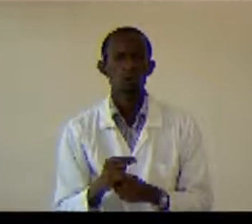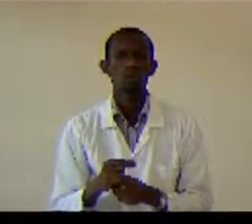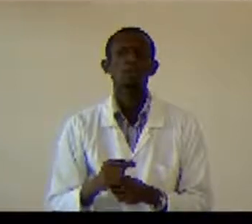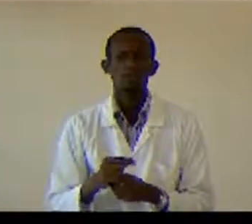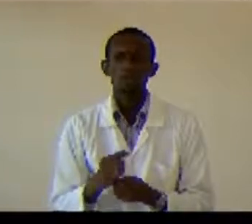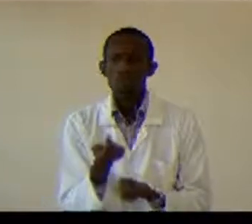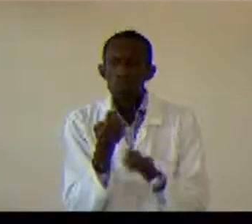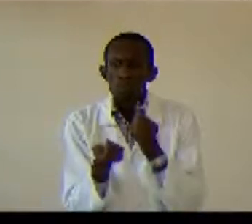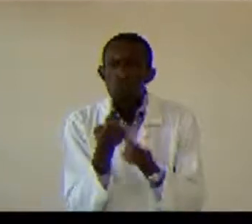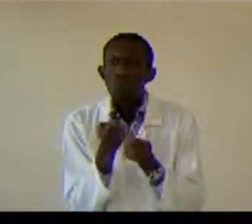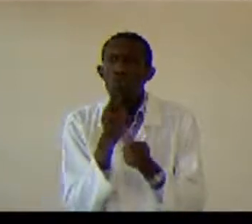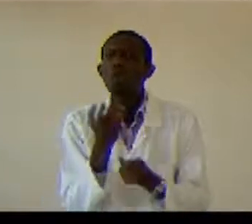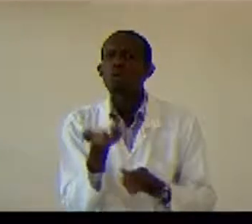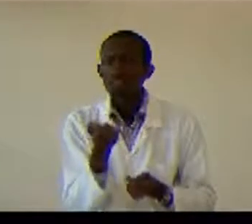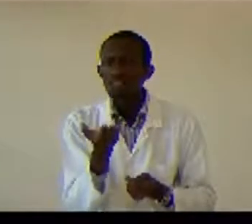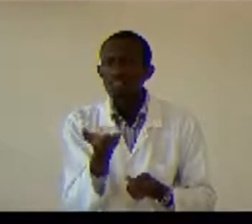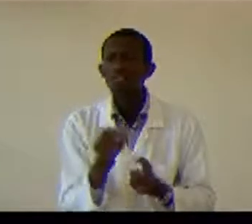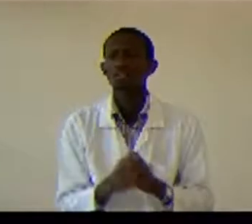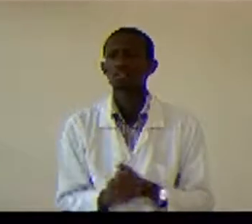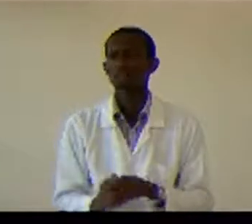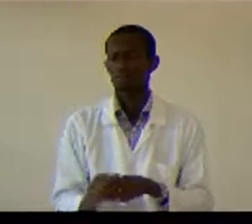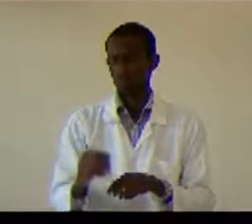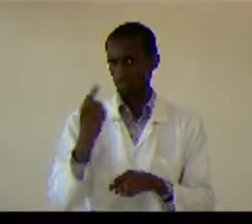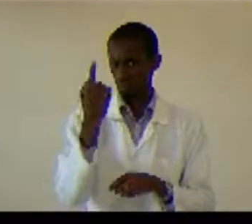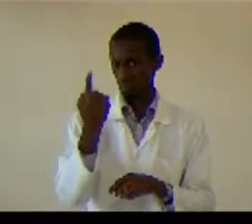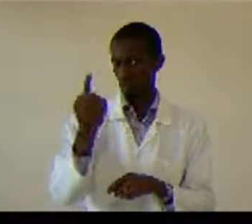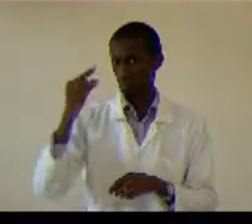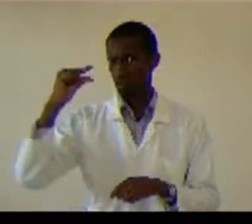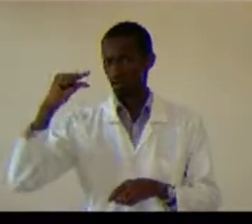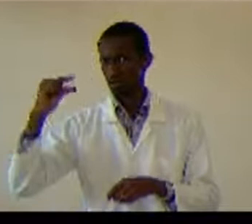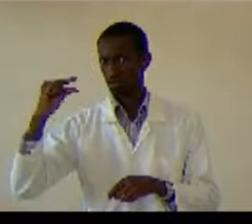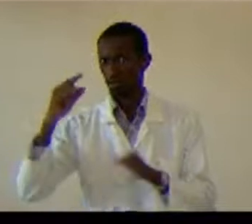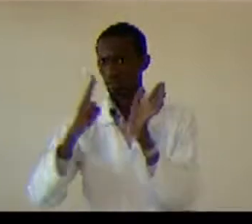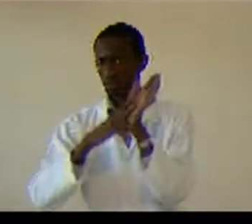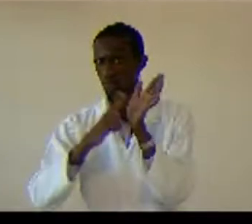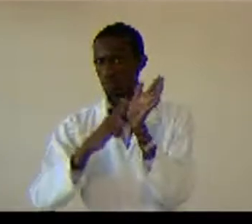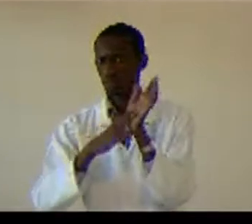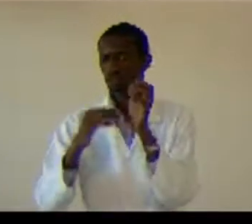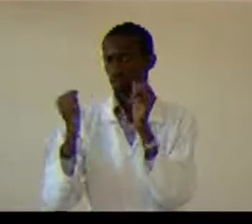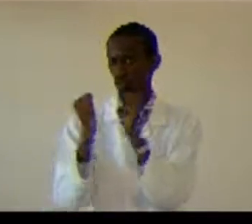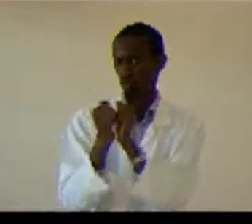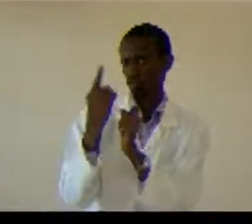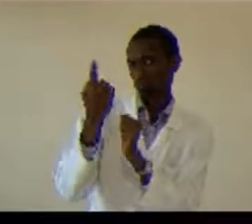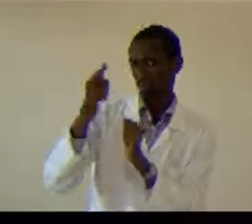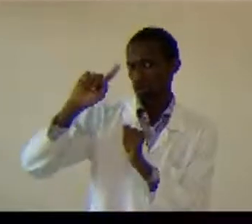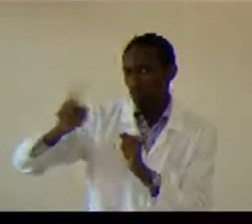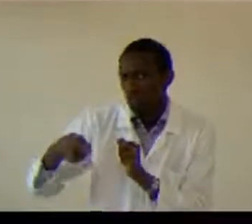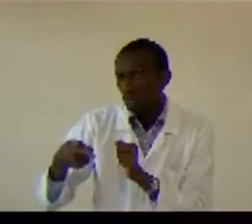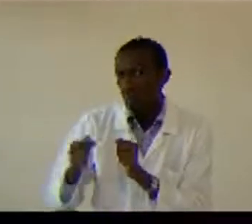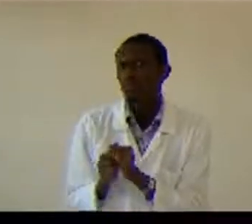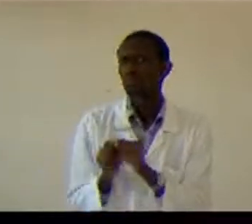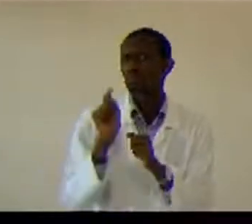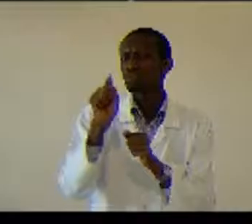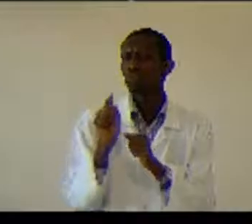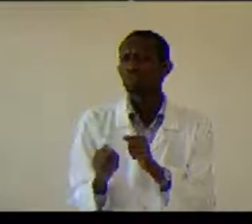by 1 gram is going to be 11,000 divided by what?